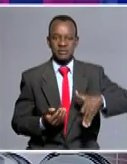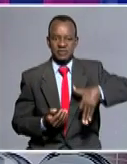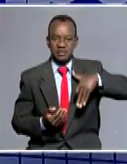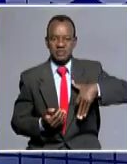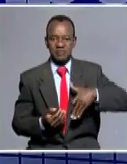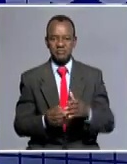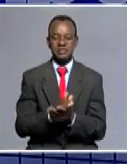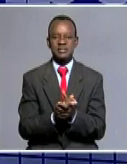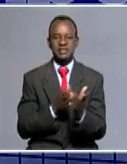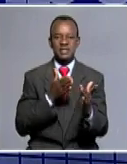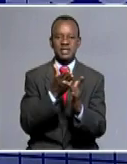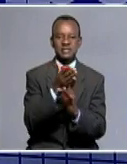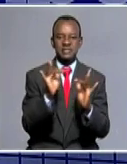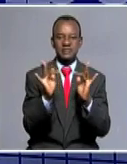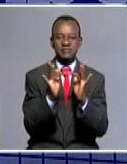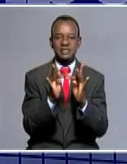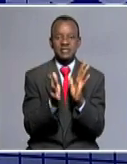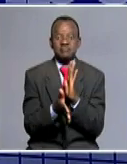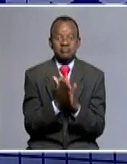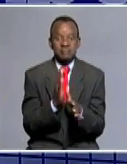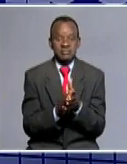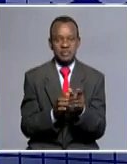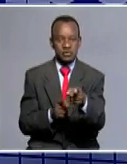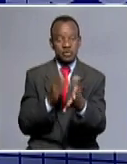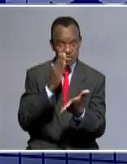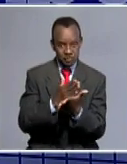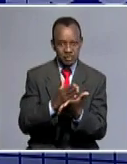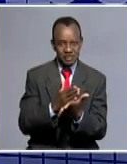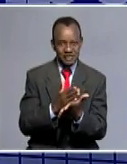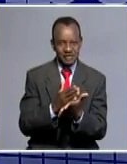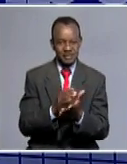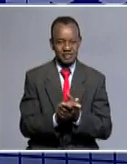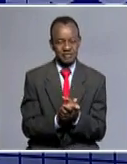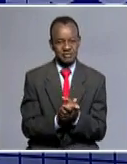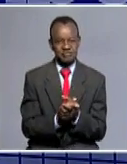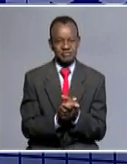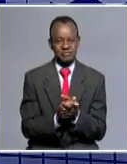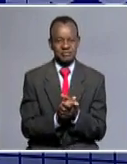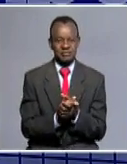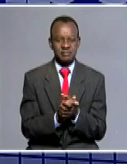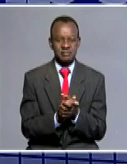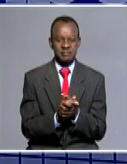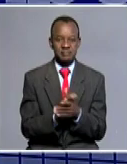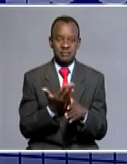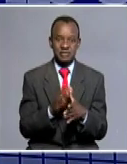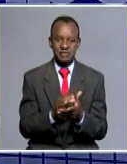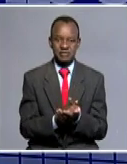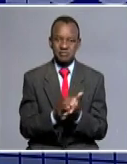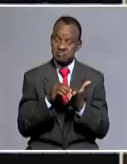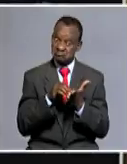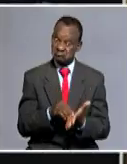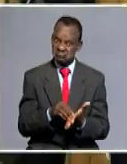access to internet, and that is a reality, either as a result of expensive data costs or a lack of